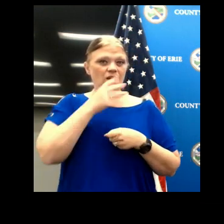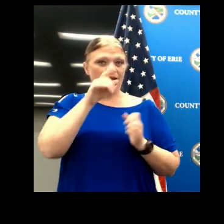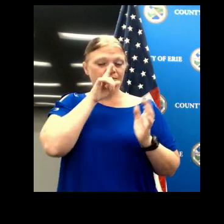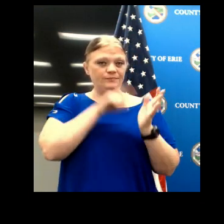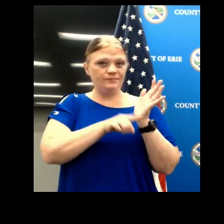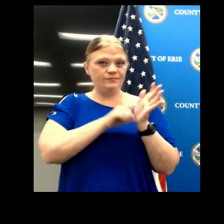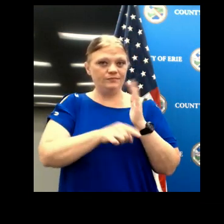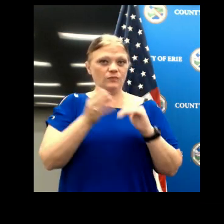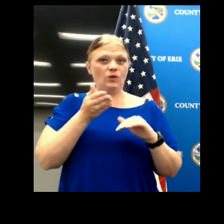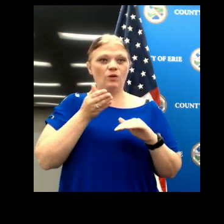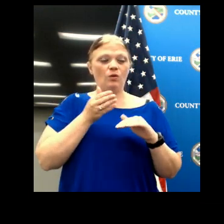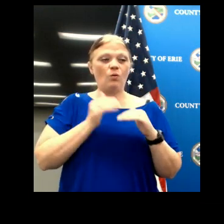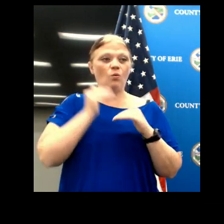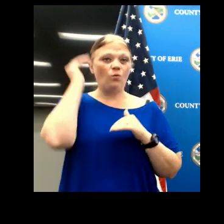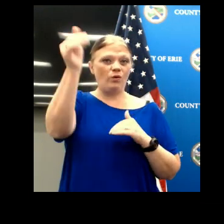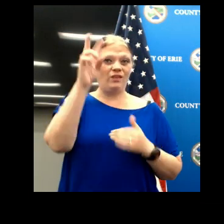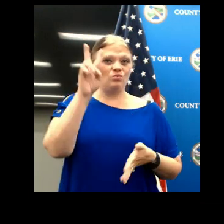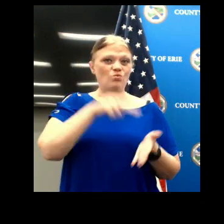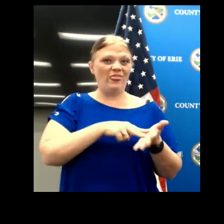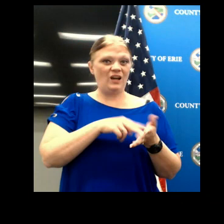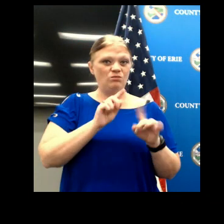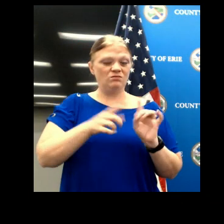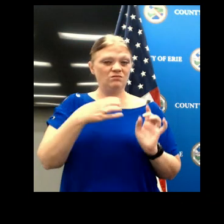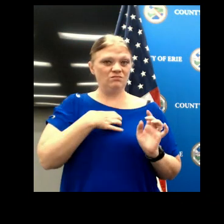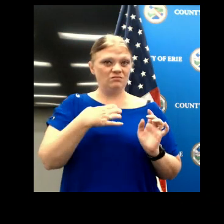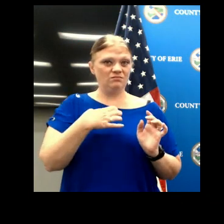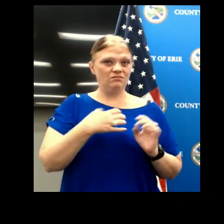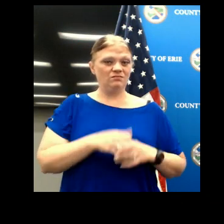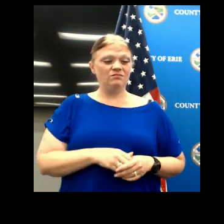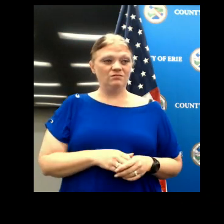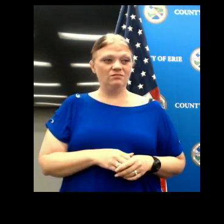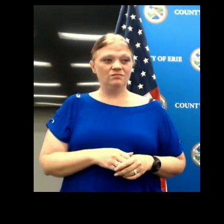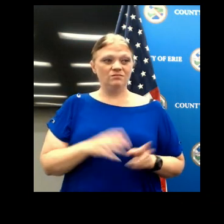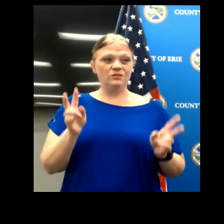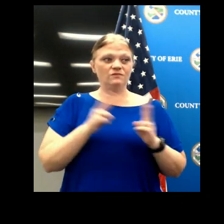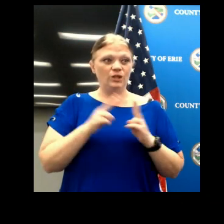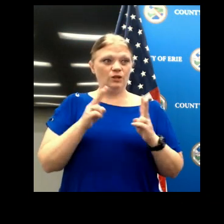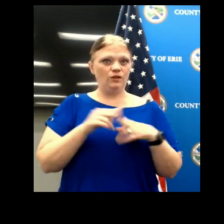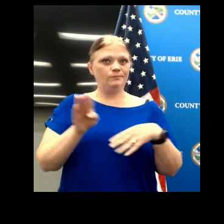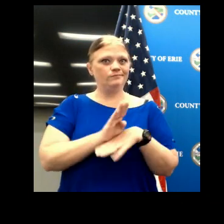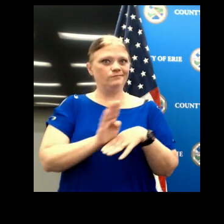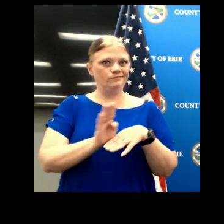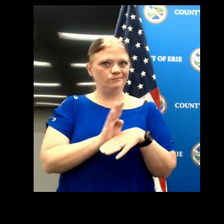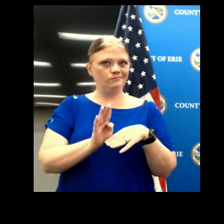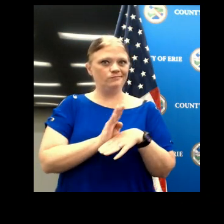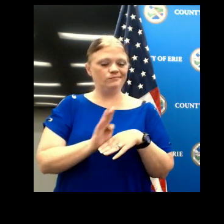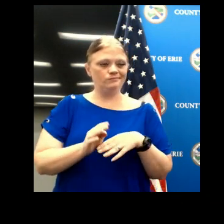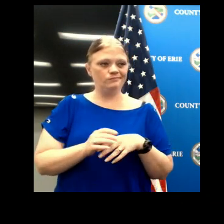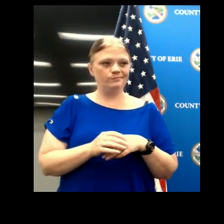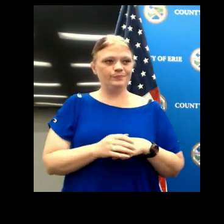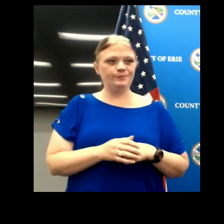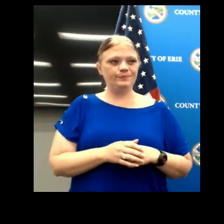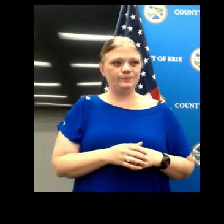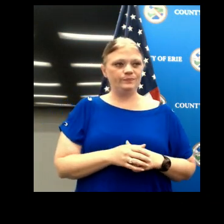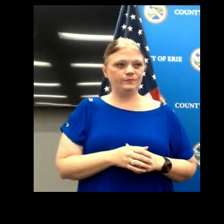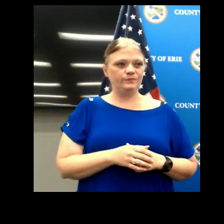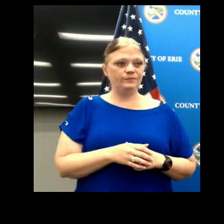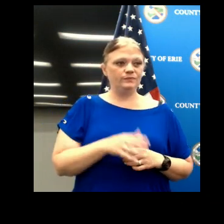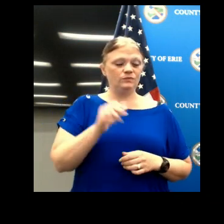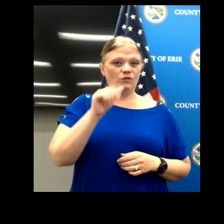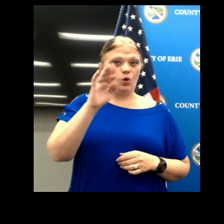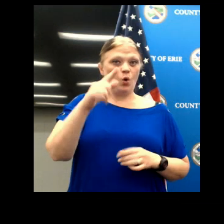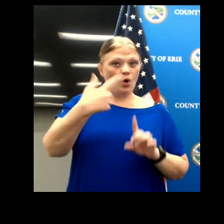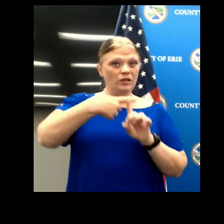investigated over 2,000 complaints. So that they've been very, very busy. And, just in the month of